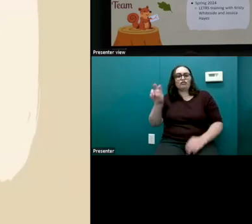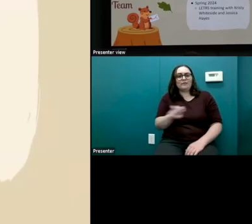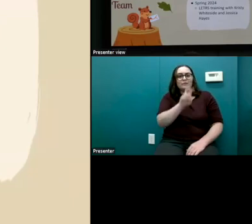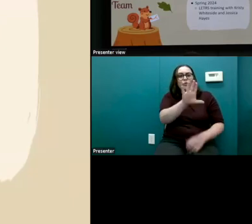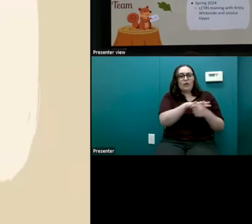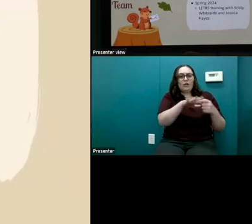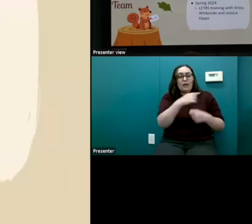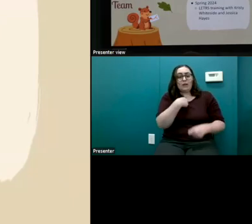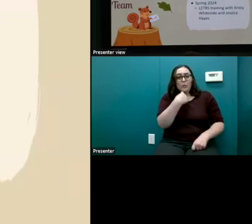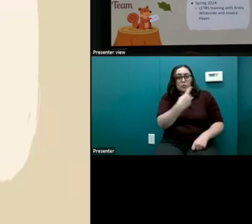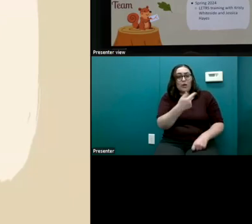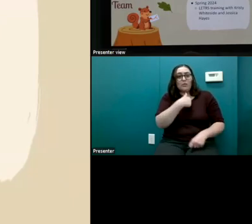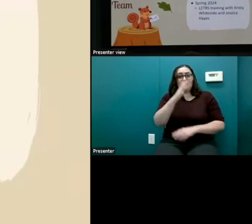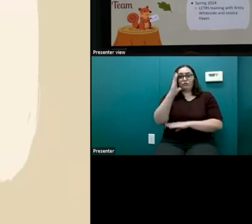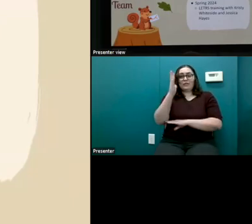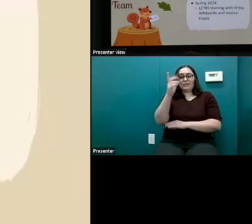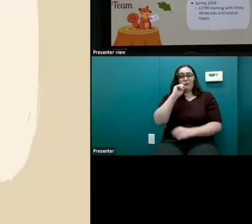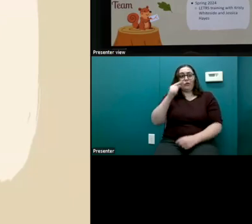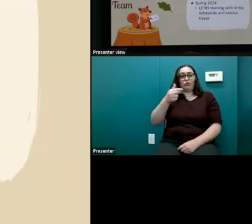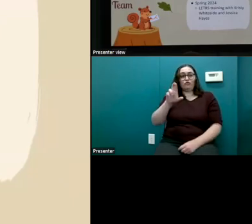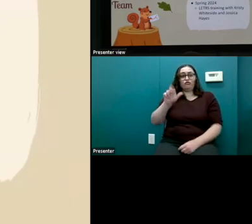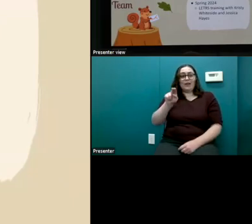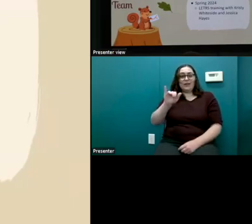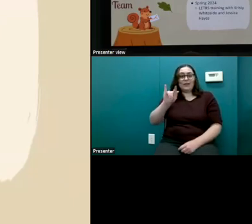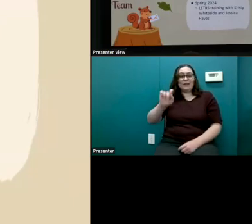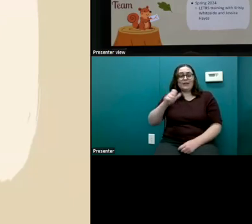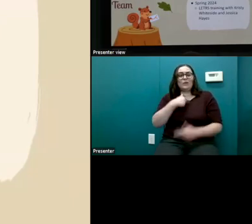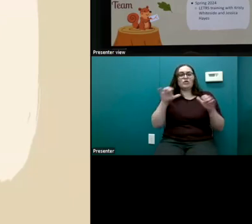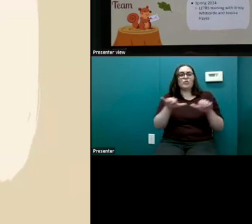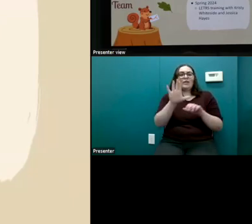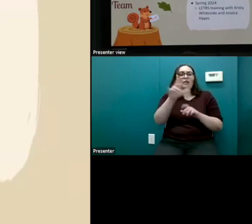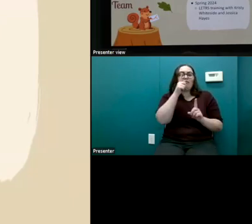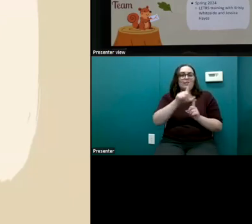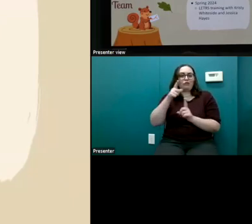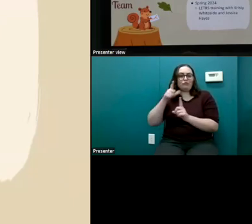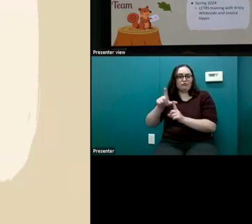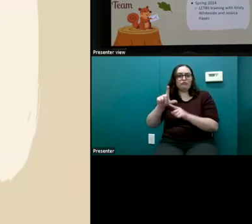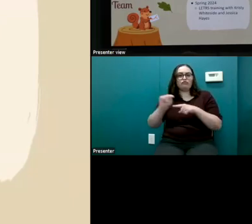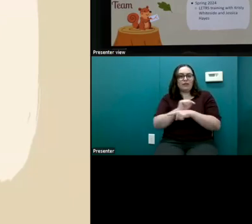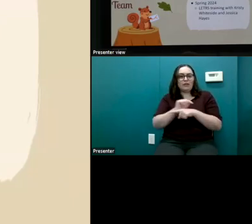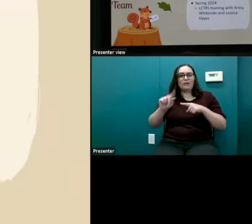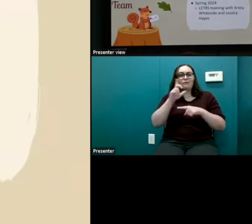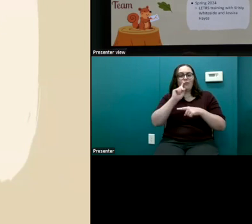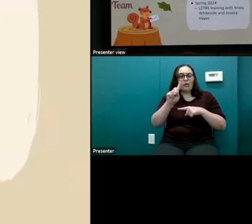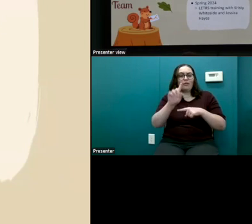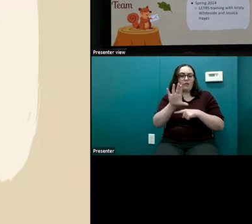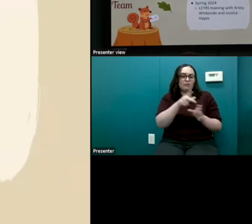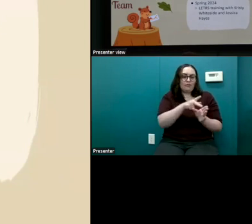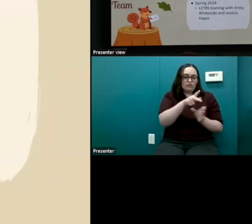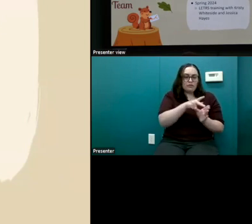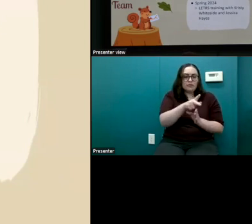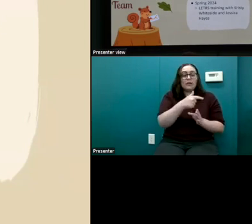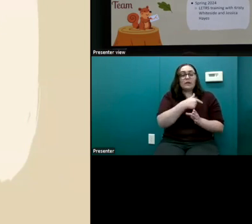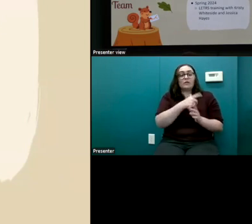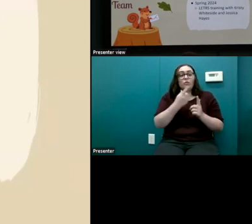I was presenting for Granite that day. I was doing their letters training for early childhood professionals. And while I was at that